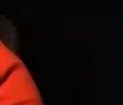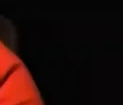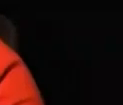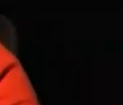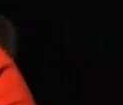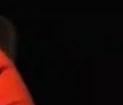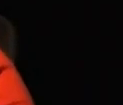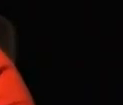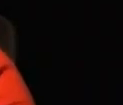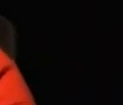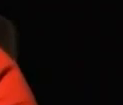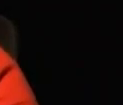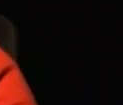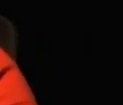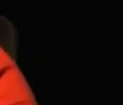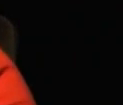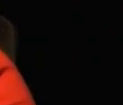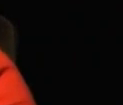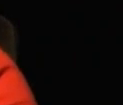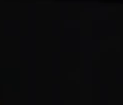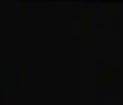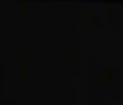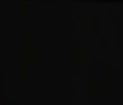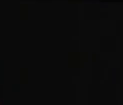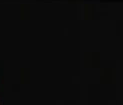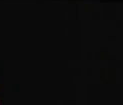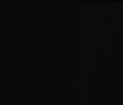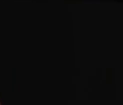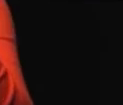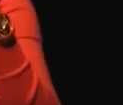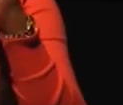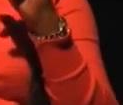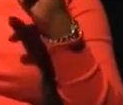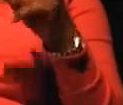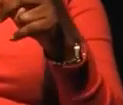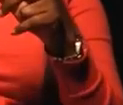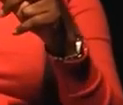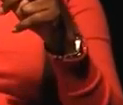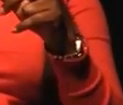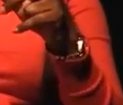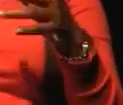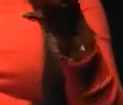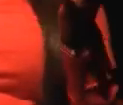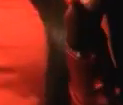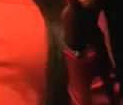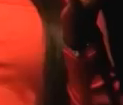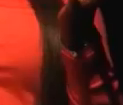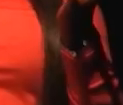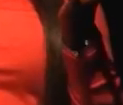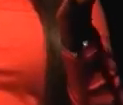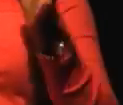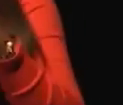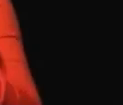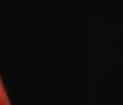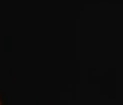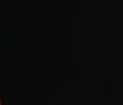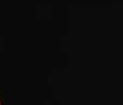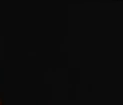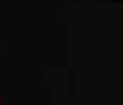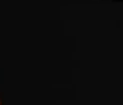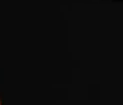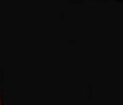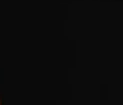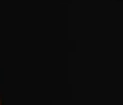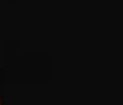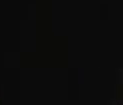Do you want to know what makes a business successful? Capital. It starts with working capital to fulfill your obligations for, let's